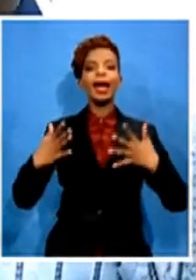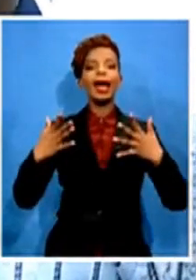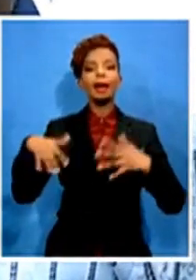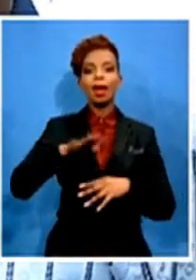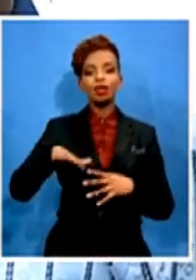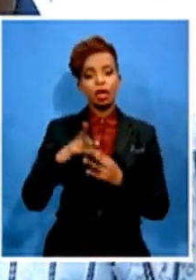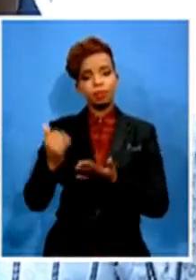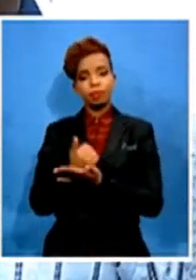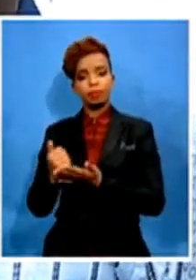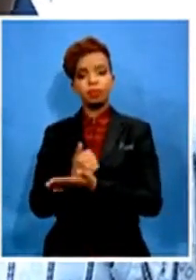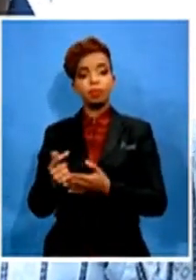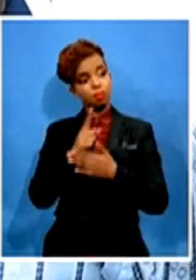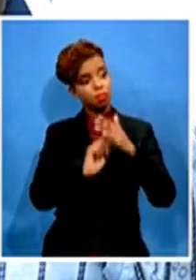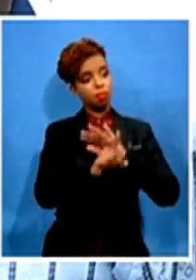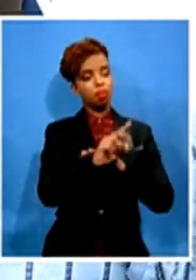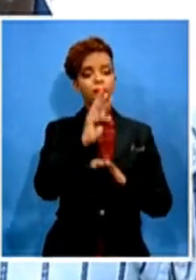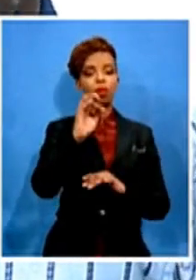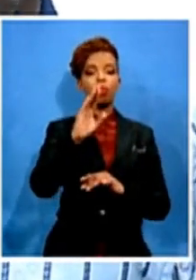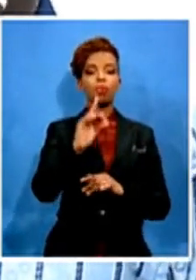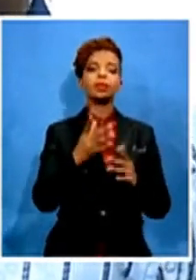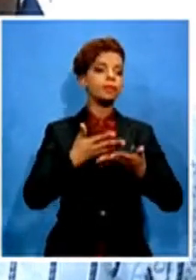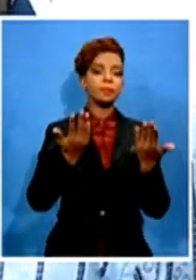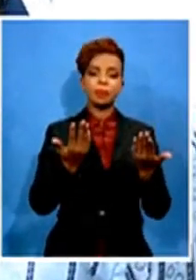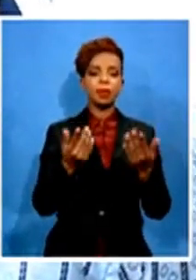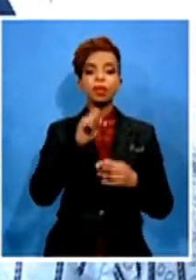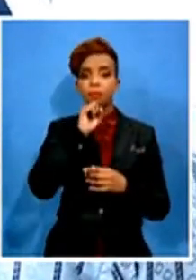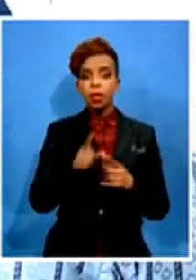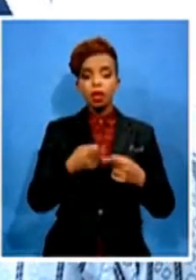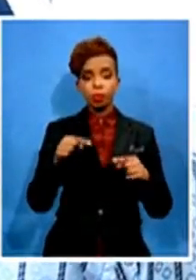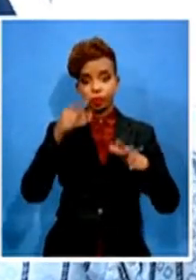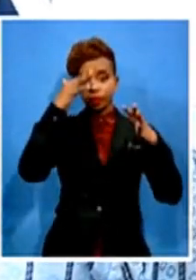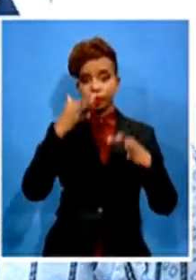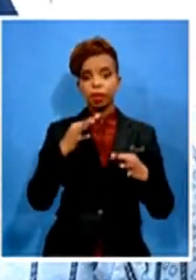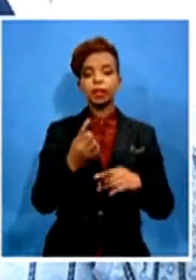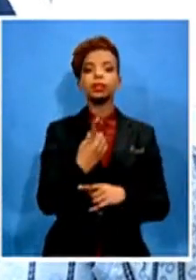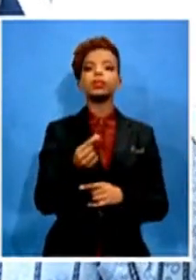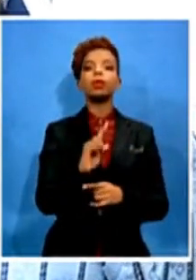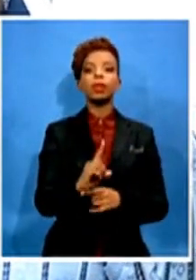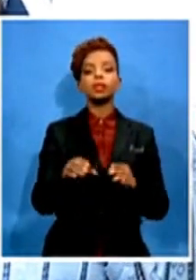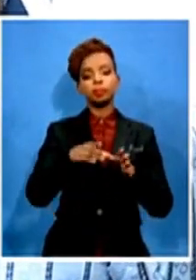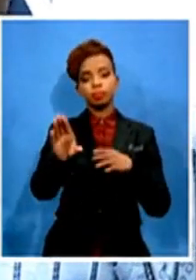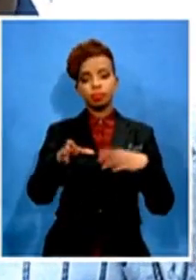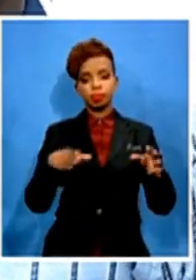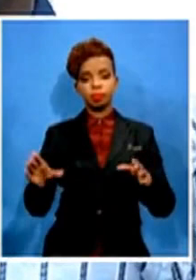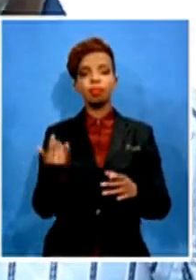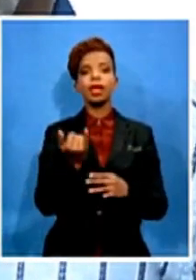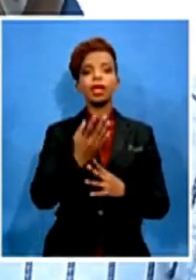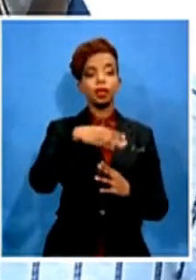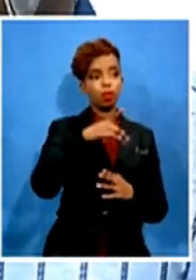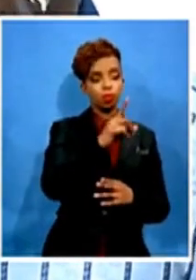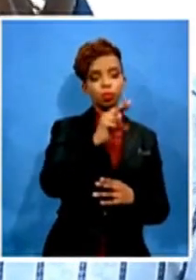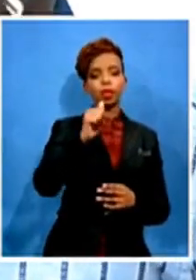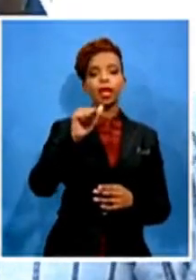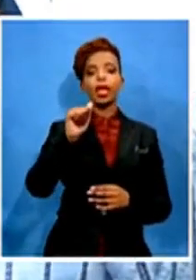ultimately opened up and ultimately got people to go into Nasrec and to some of the COVID-19 ward inside. So that